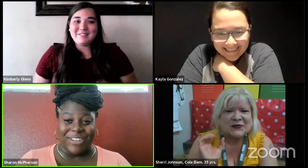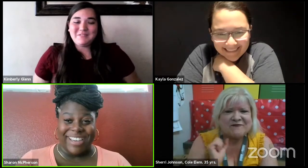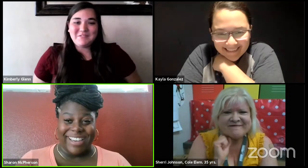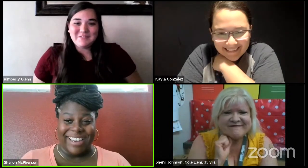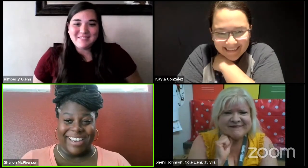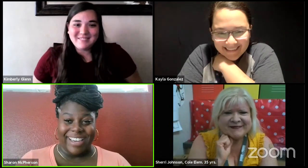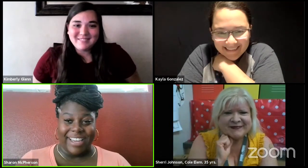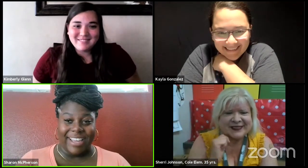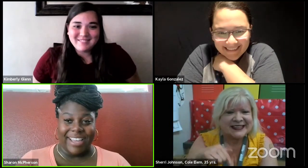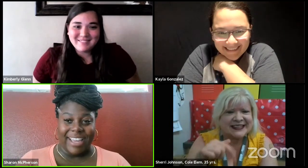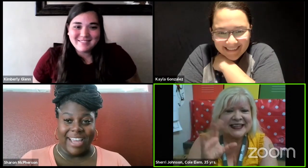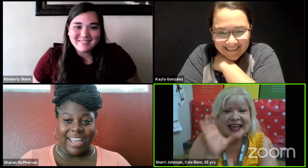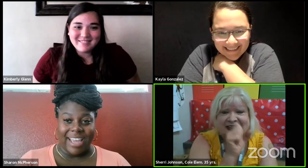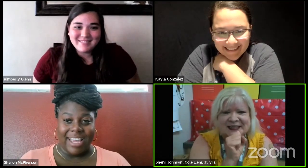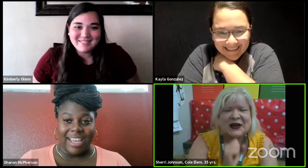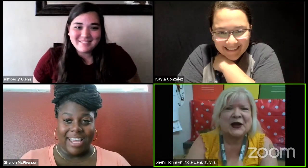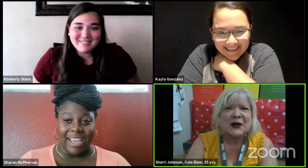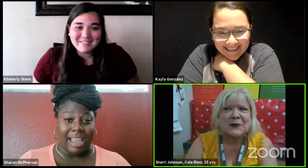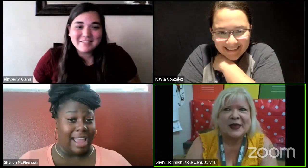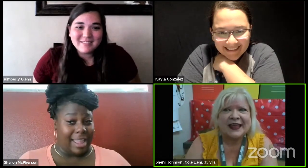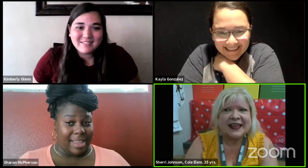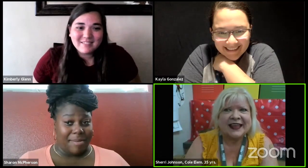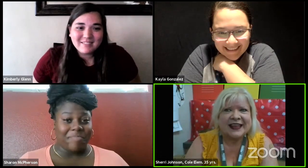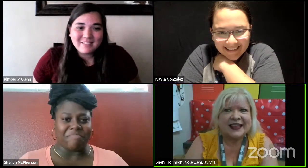Okay, Sherry? This is a guess.